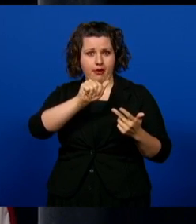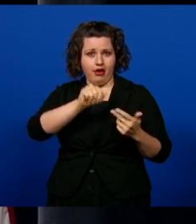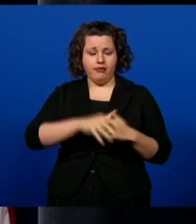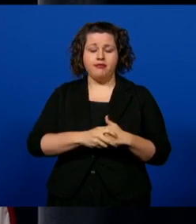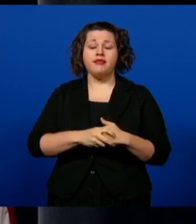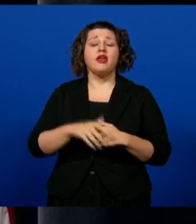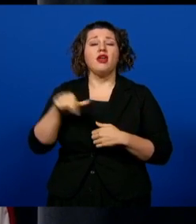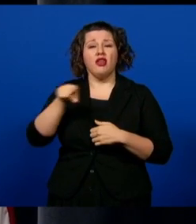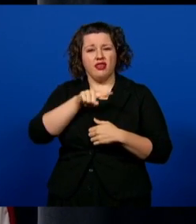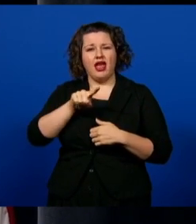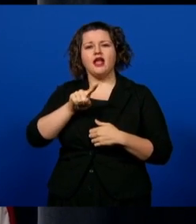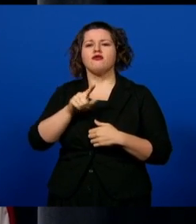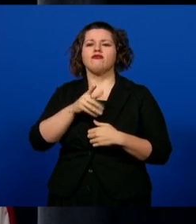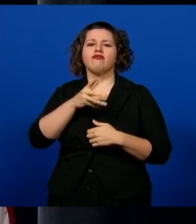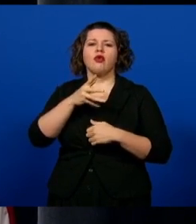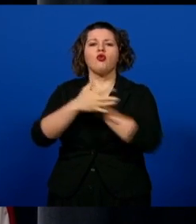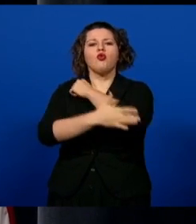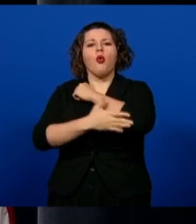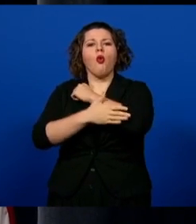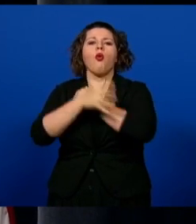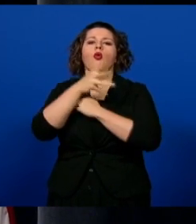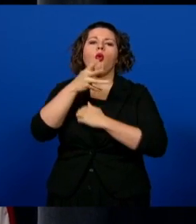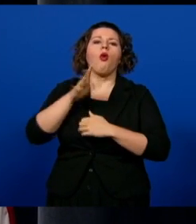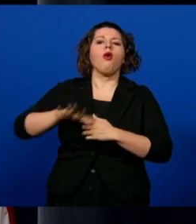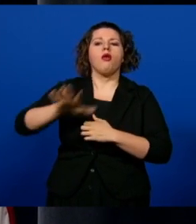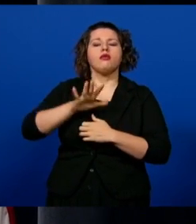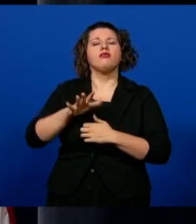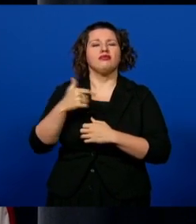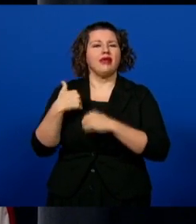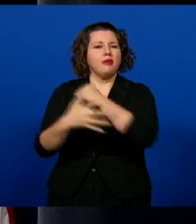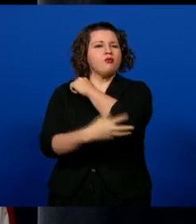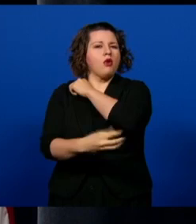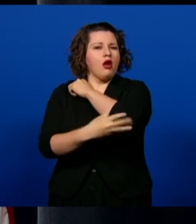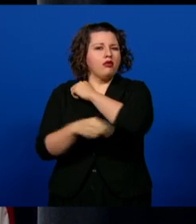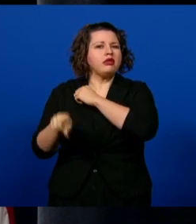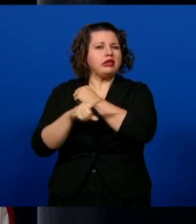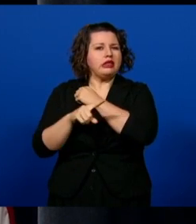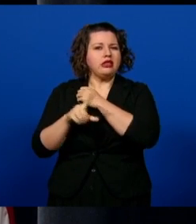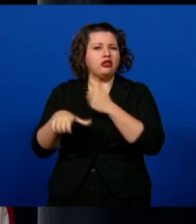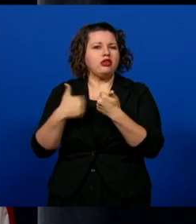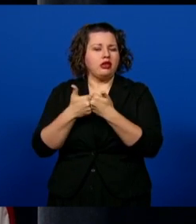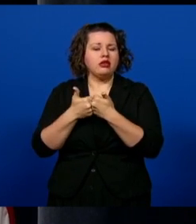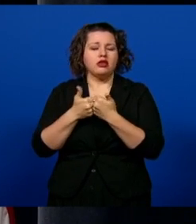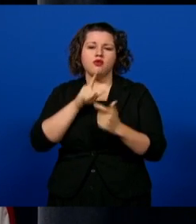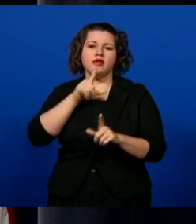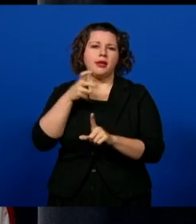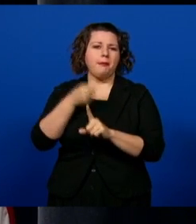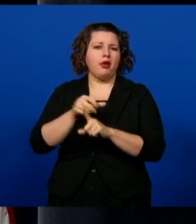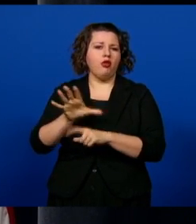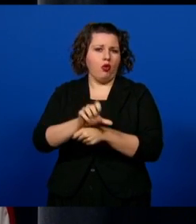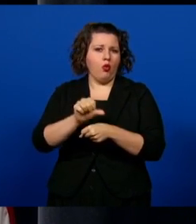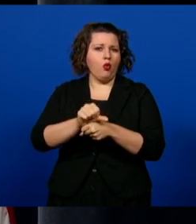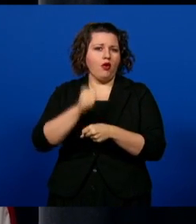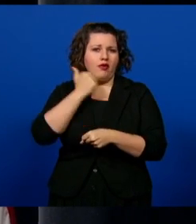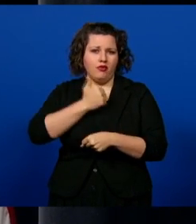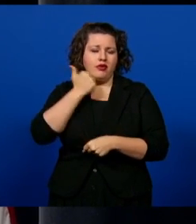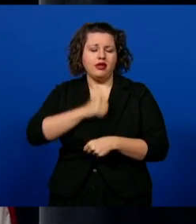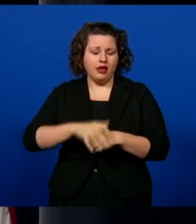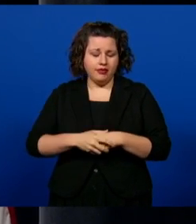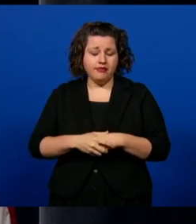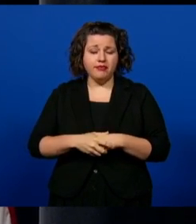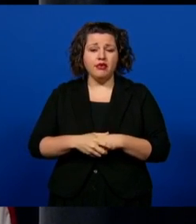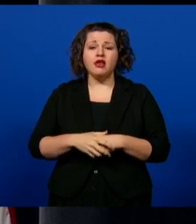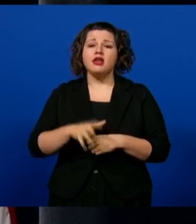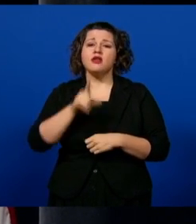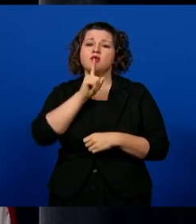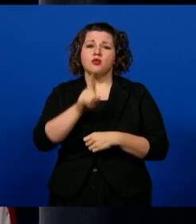that faces some significant hurdles in terms of poverty, which impacts the very important work that they do on a daily basis, and